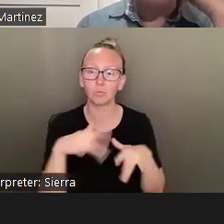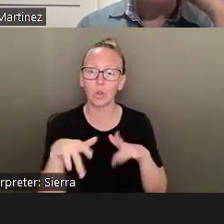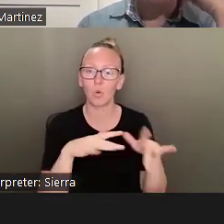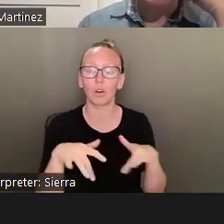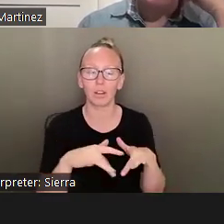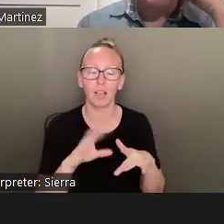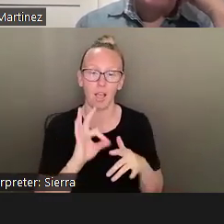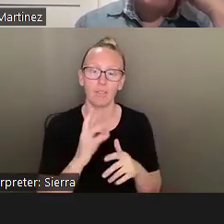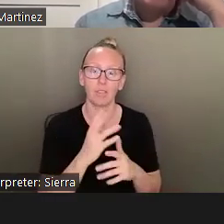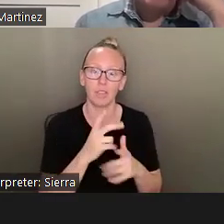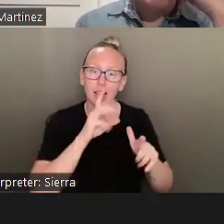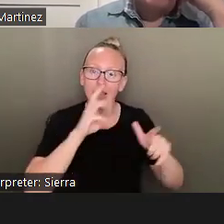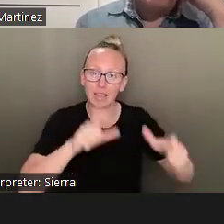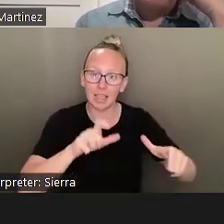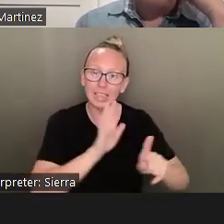its body.